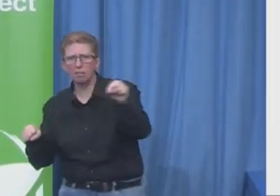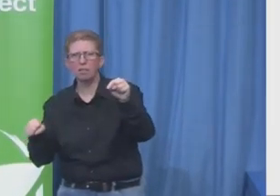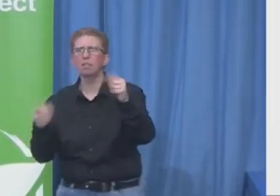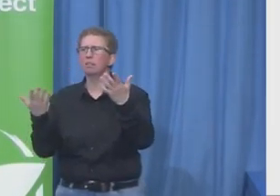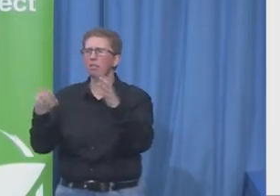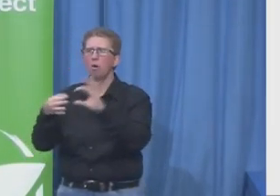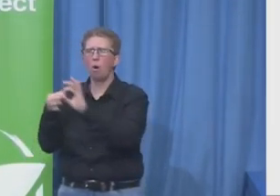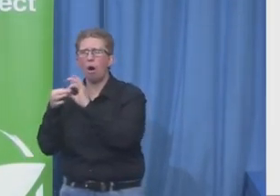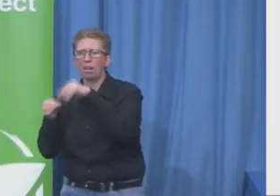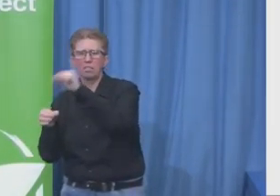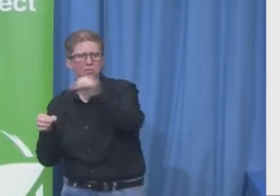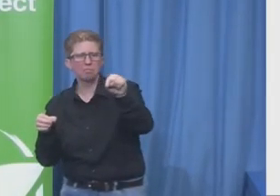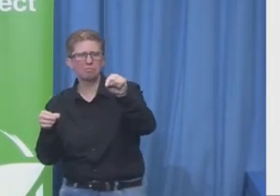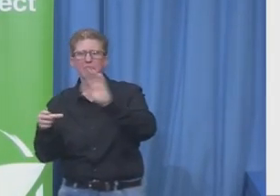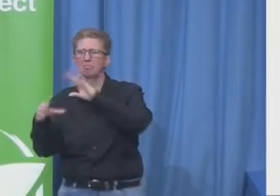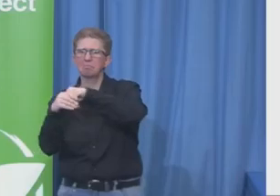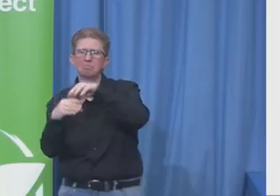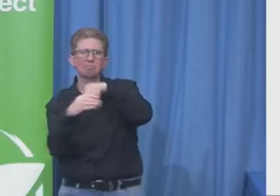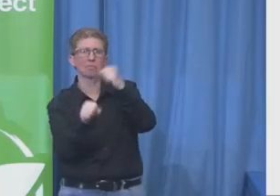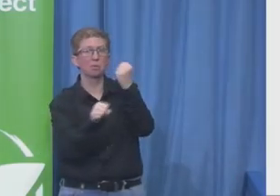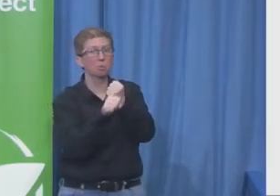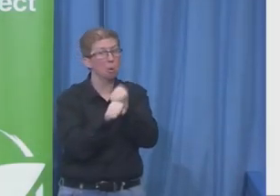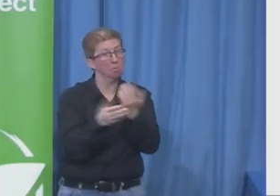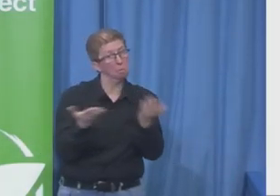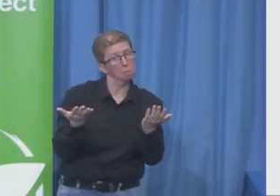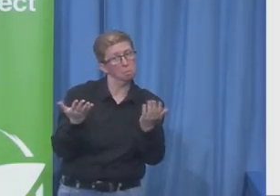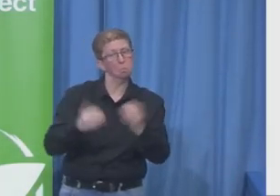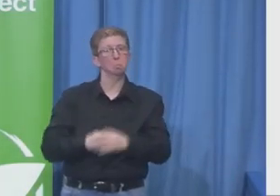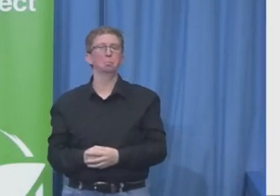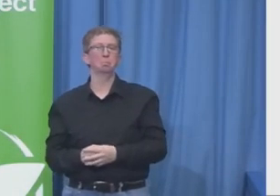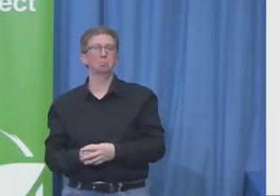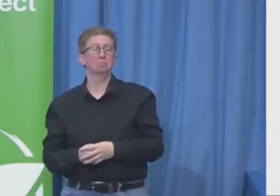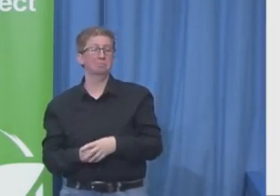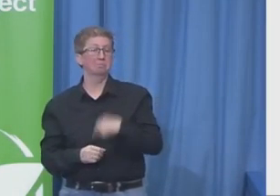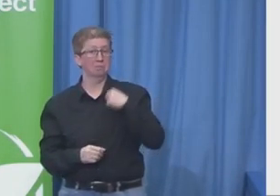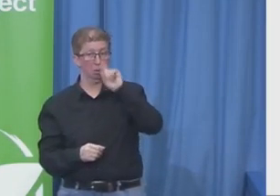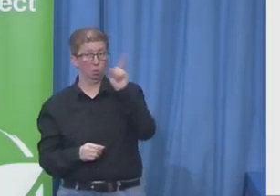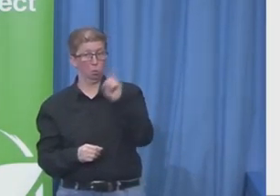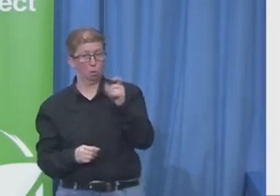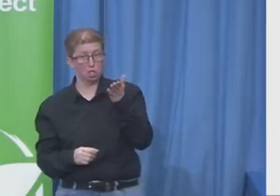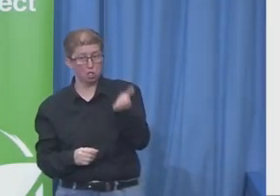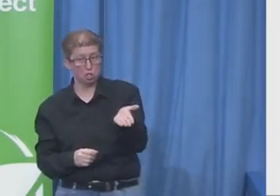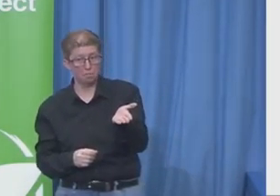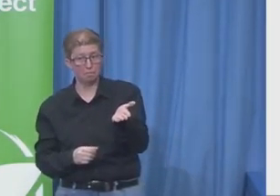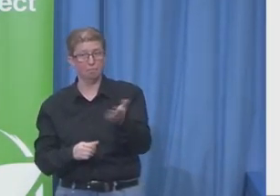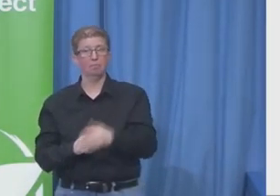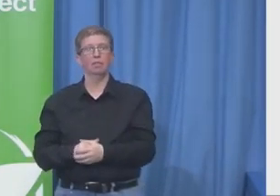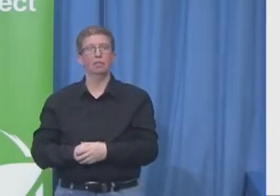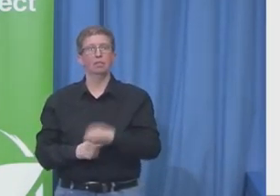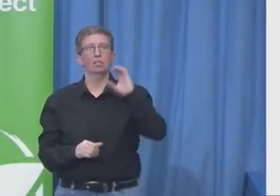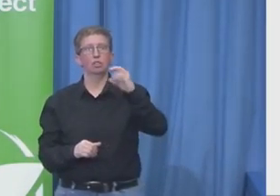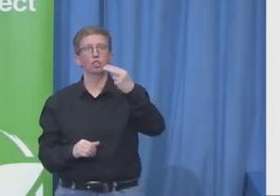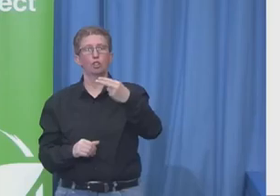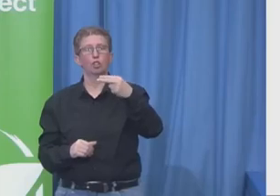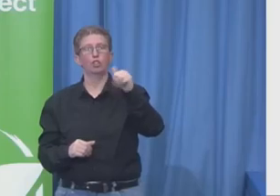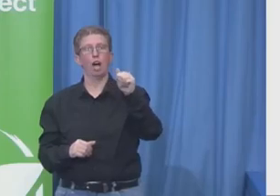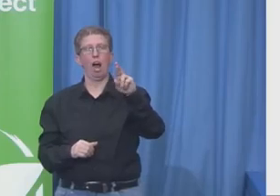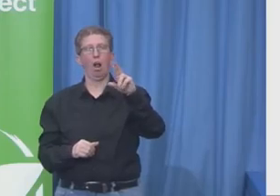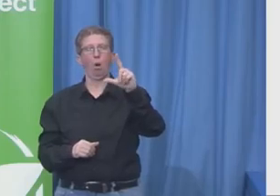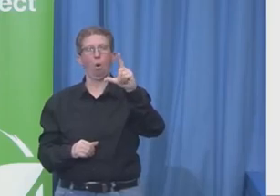So may I ask you, Charlotte, probably you start giving us some 3 or 4 minutes about what is the World Bank doing